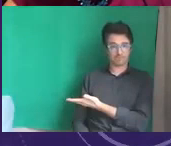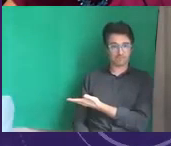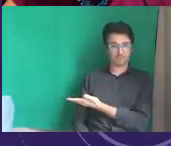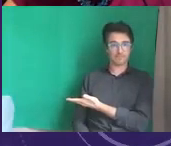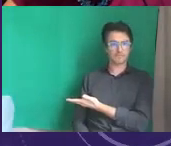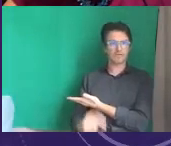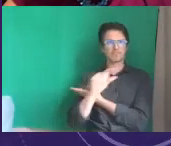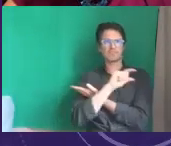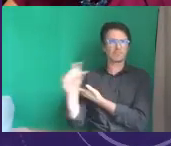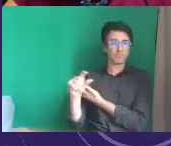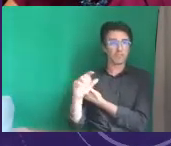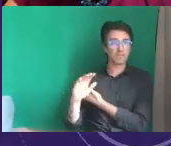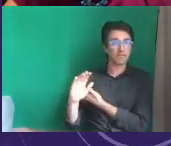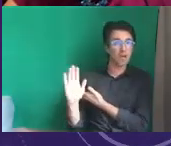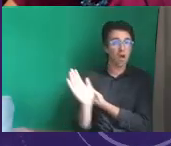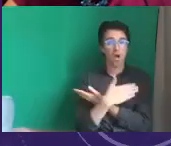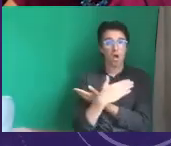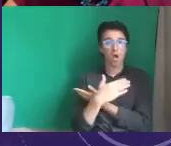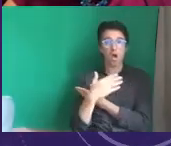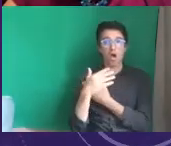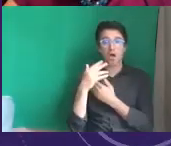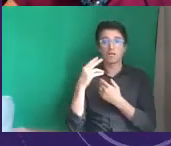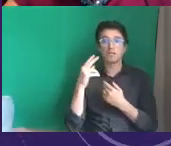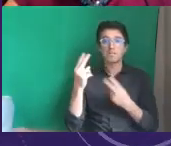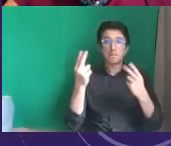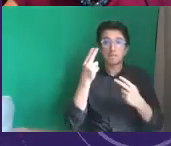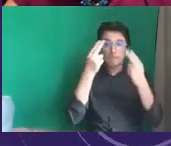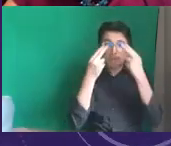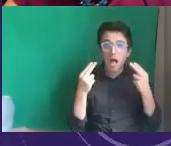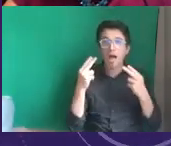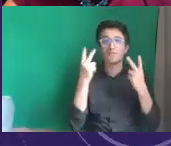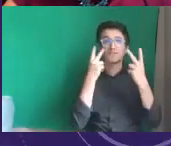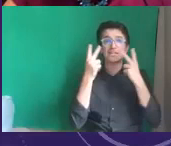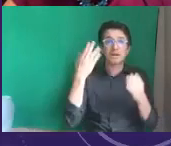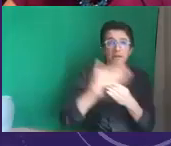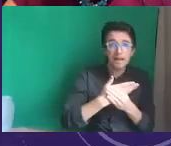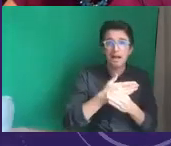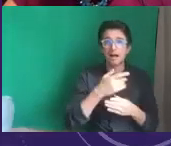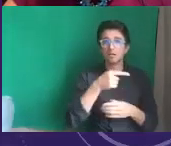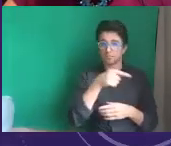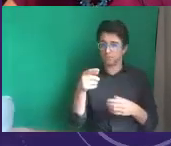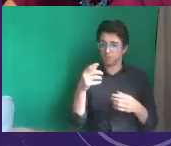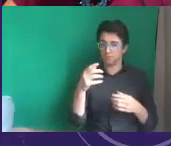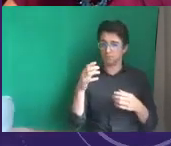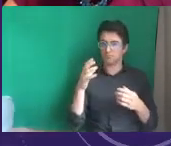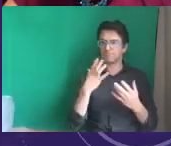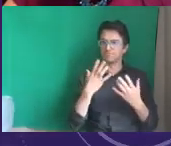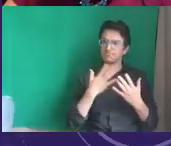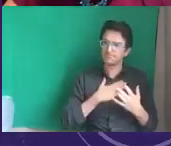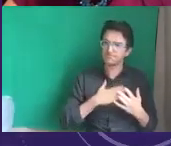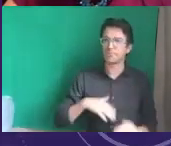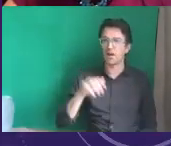alt text? No. And that's why I've been talking about alt text and